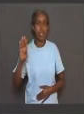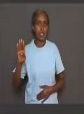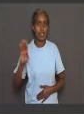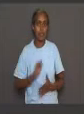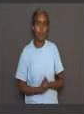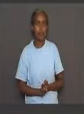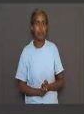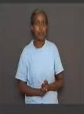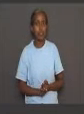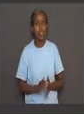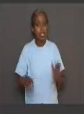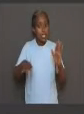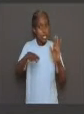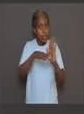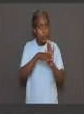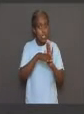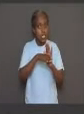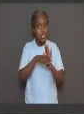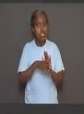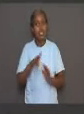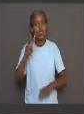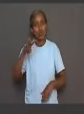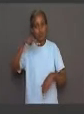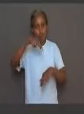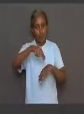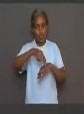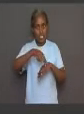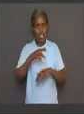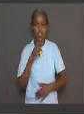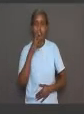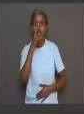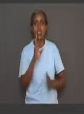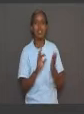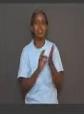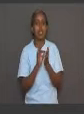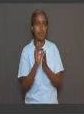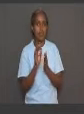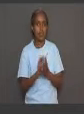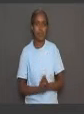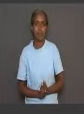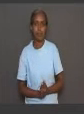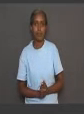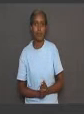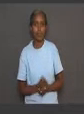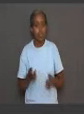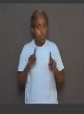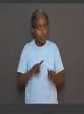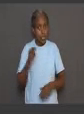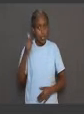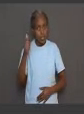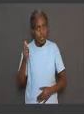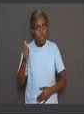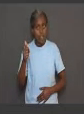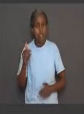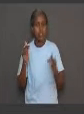B represent two fixed real numbers. When A